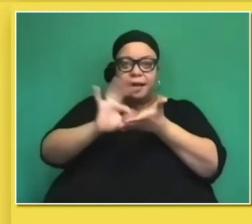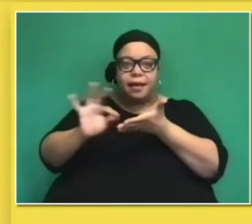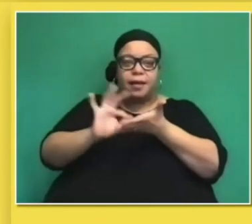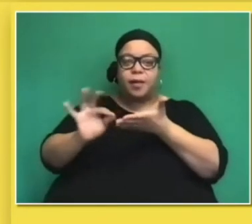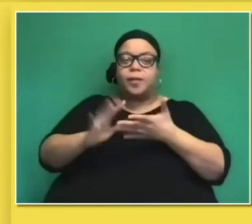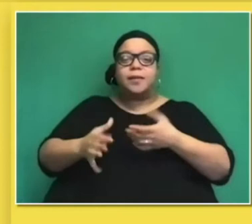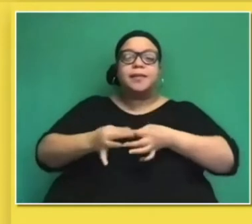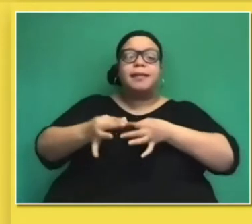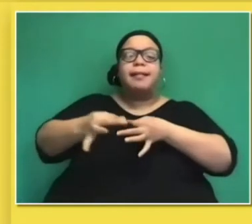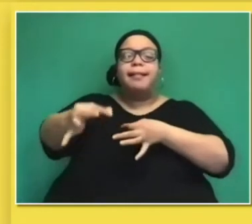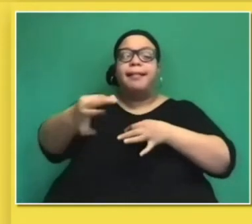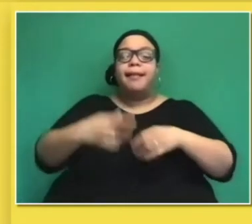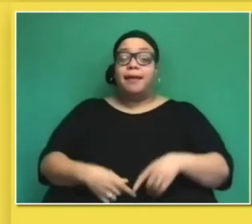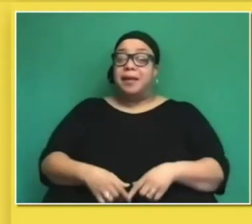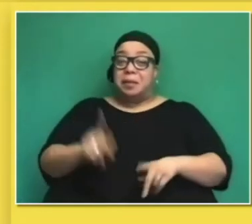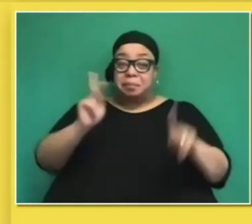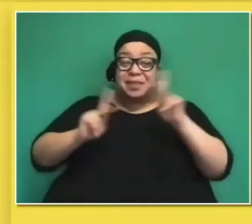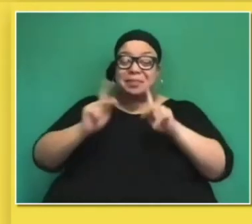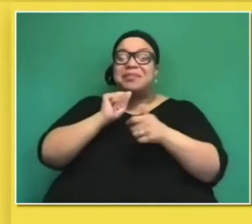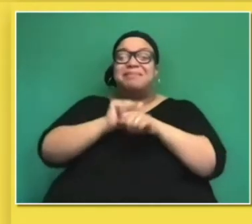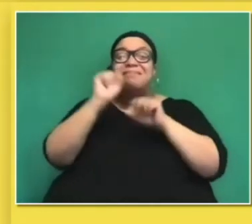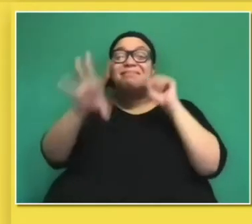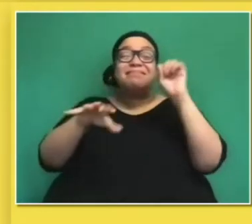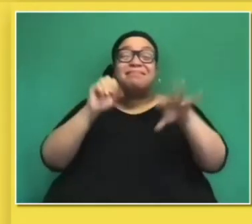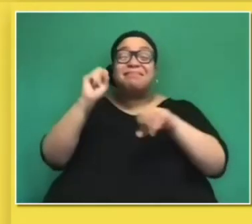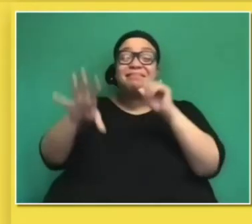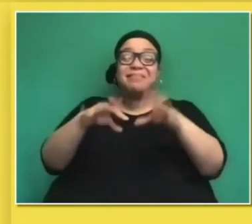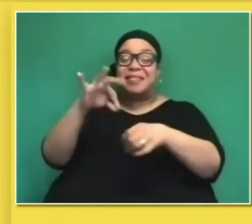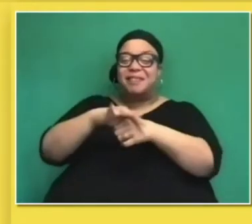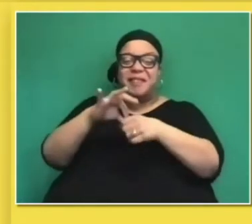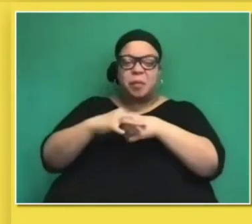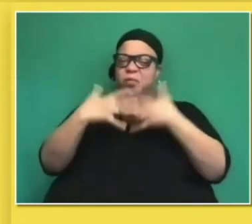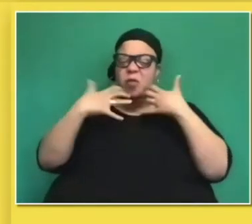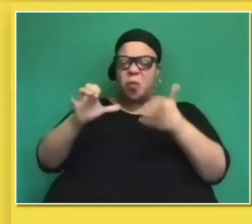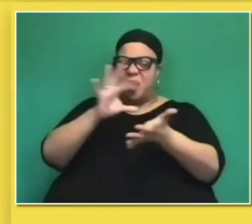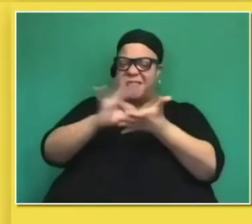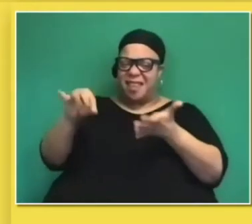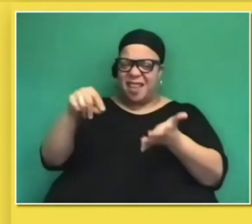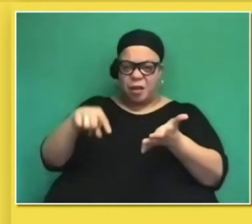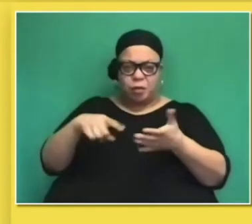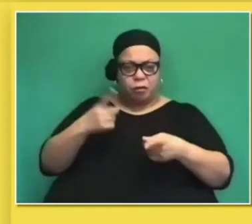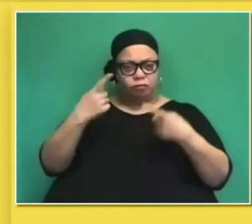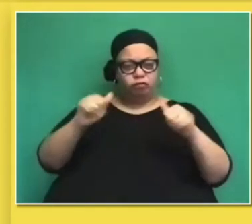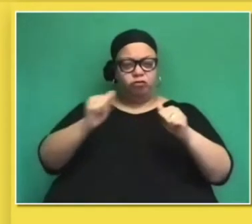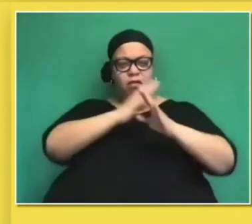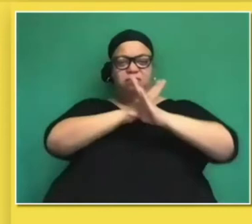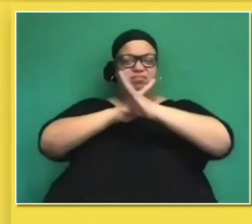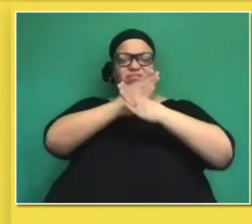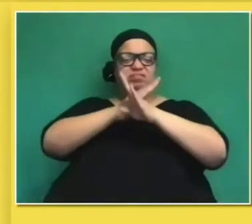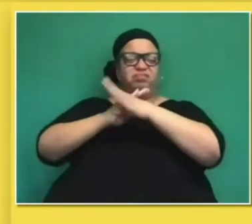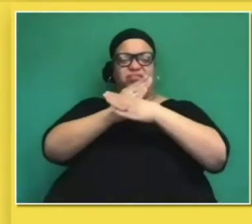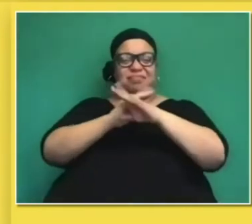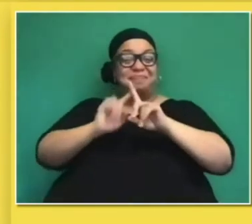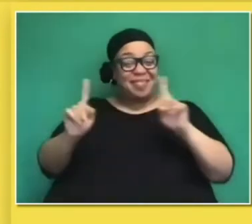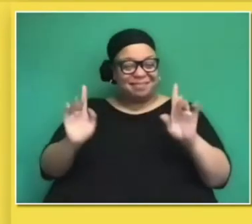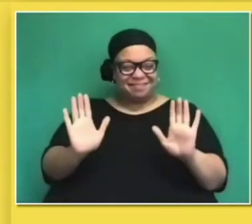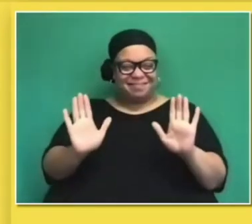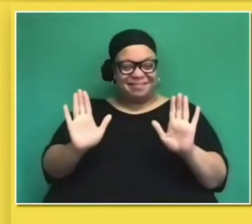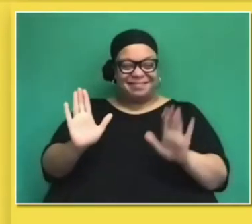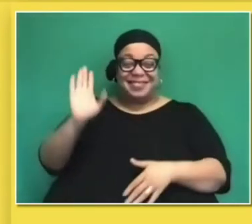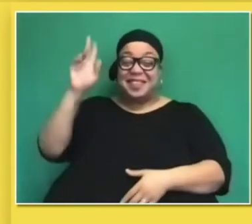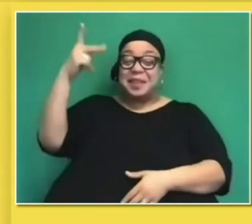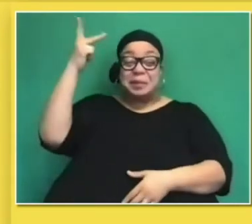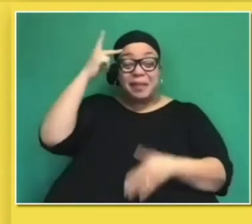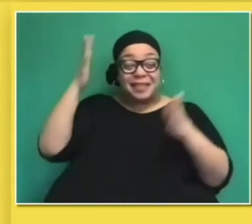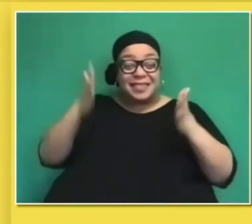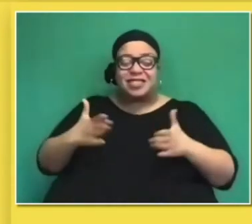tried. But elections are not decided by candidates or state legislators. In a democracy, elections